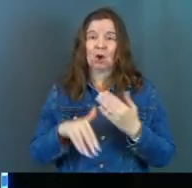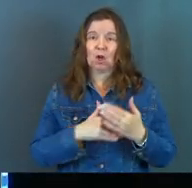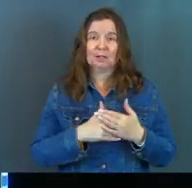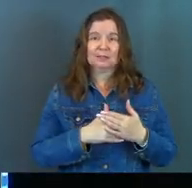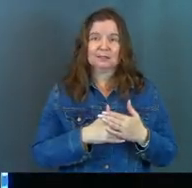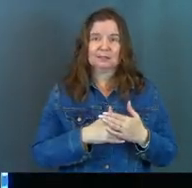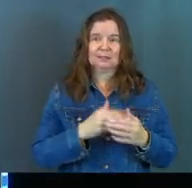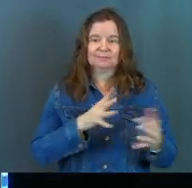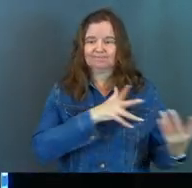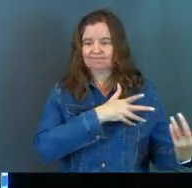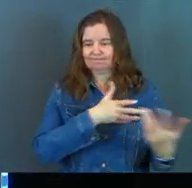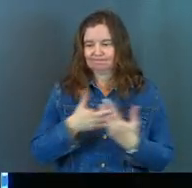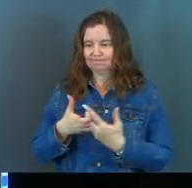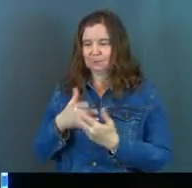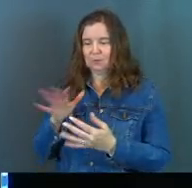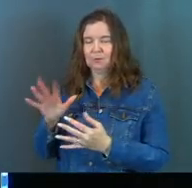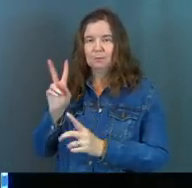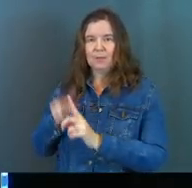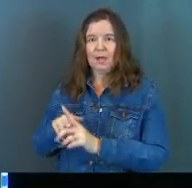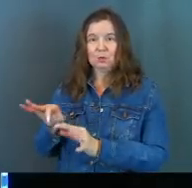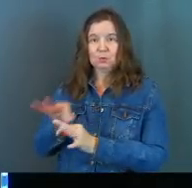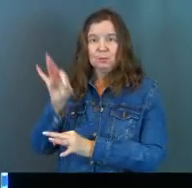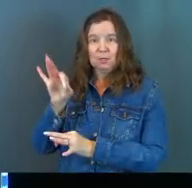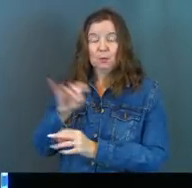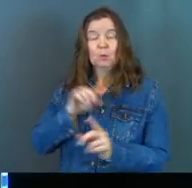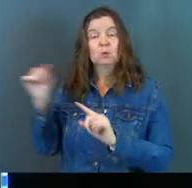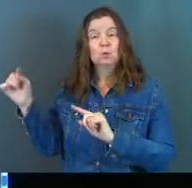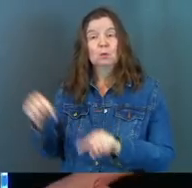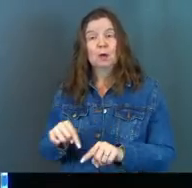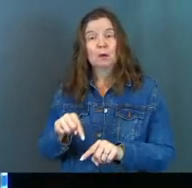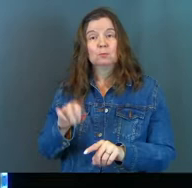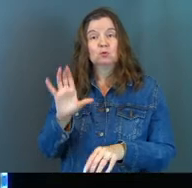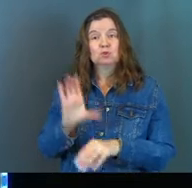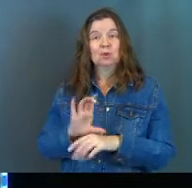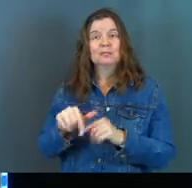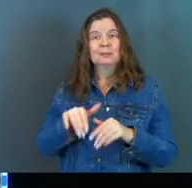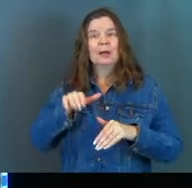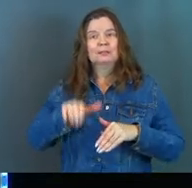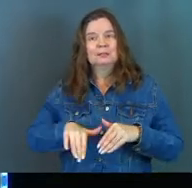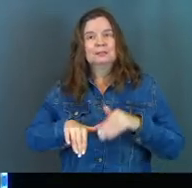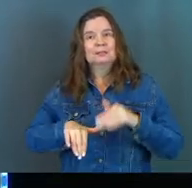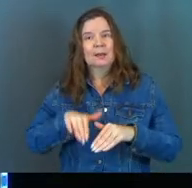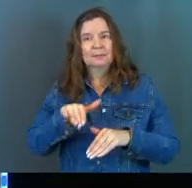this stuff hyper-spiritual. When you come to church, it's about steps.